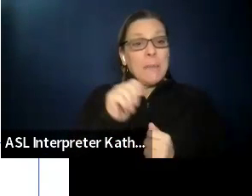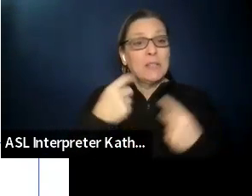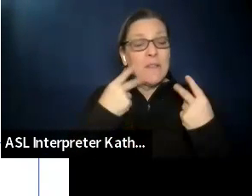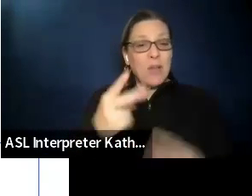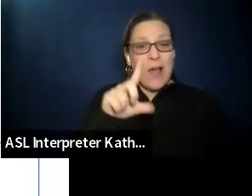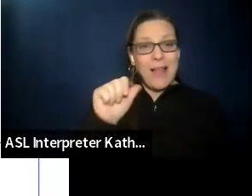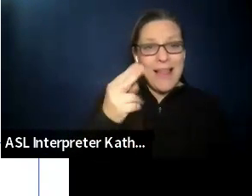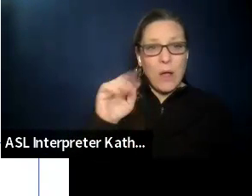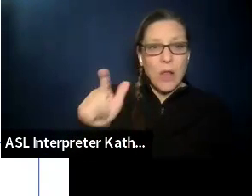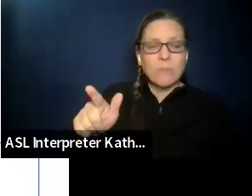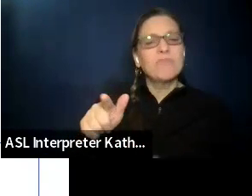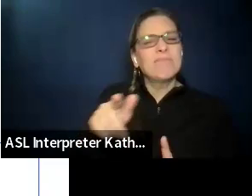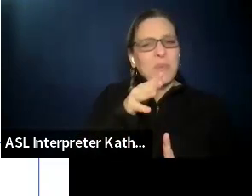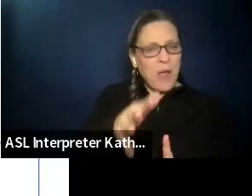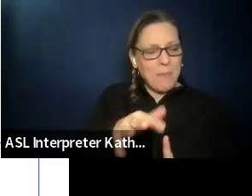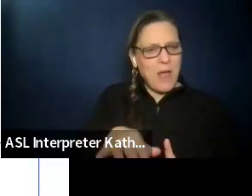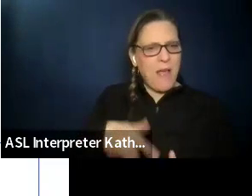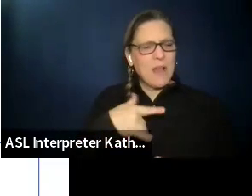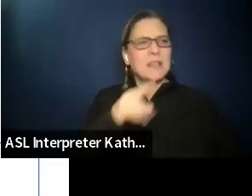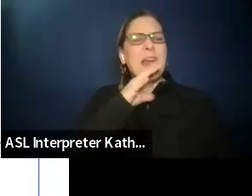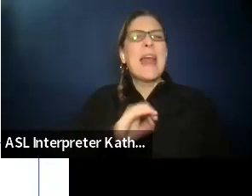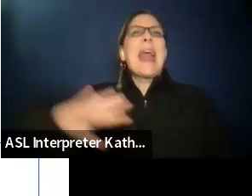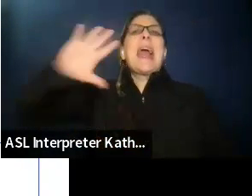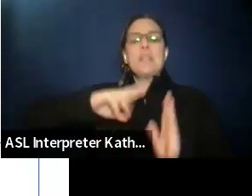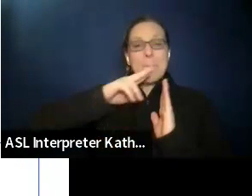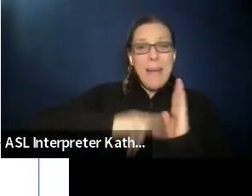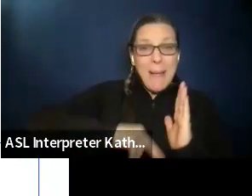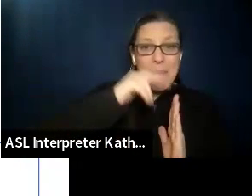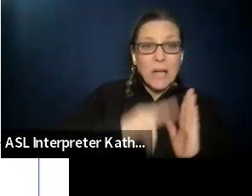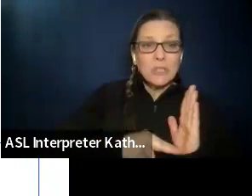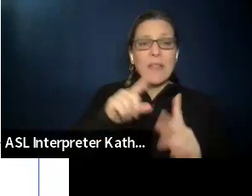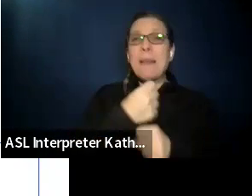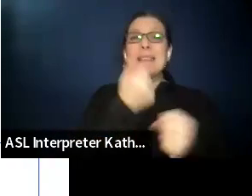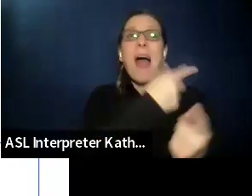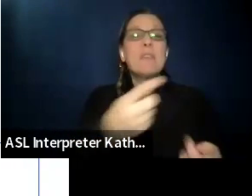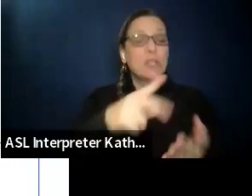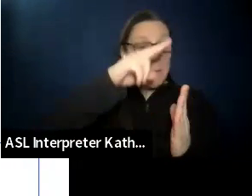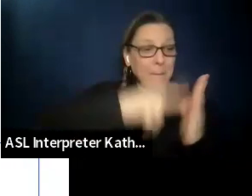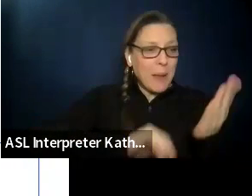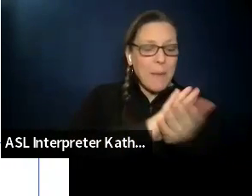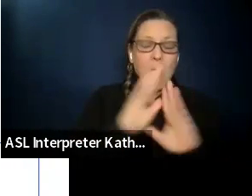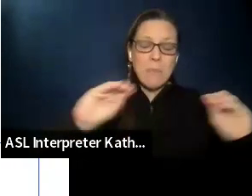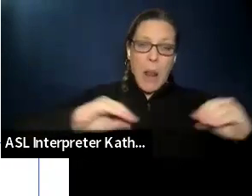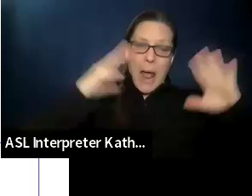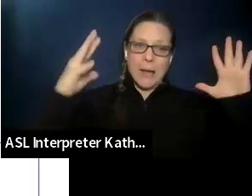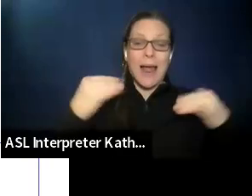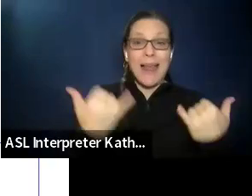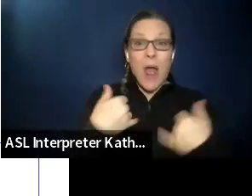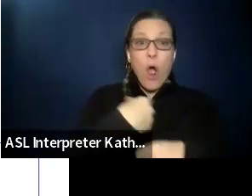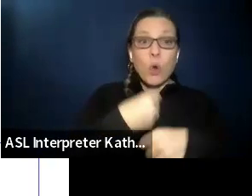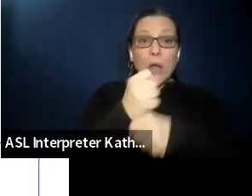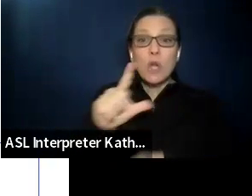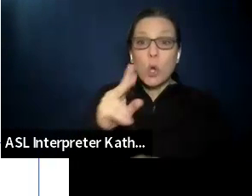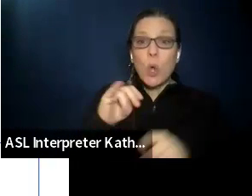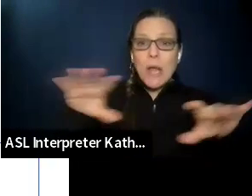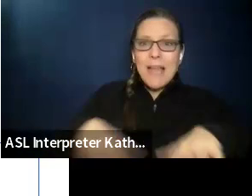Lau, her grandmother, and finds an ancient paintbrush that brings everything Amy creates to life. Now her creation, Luna, has taken over her